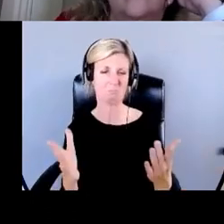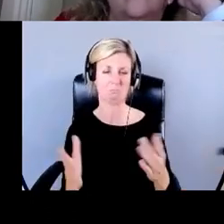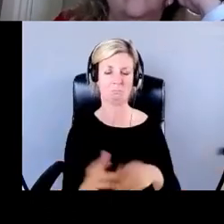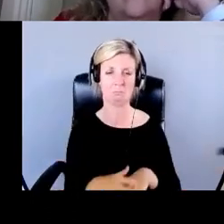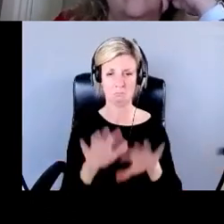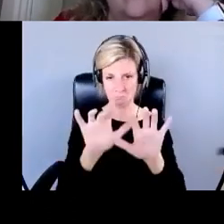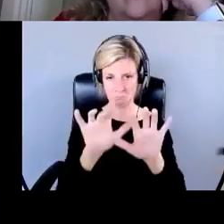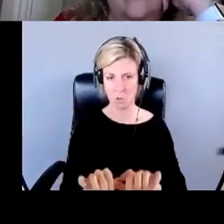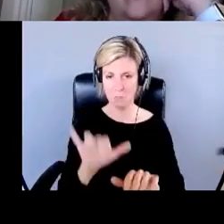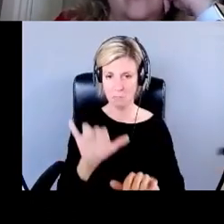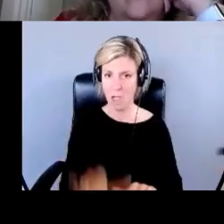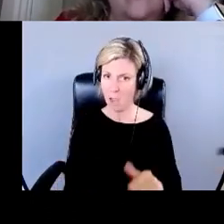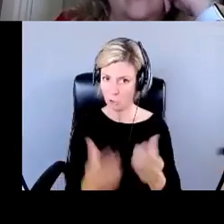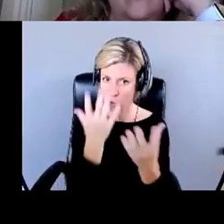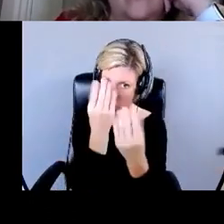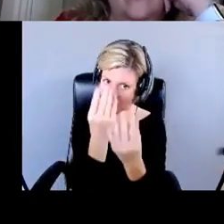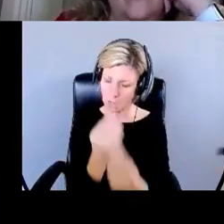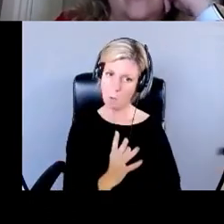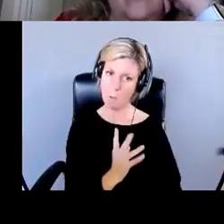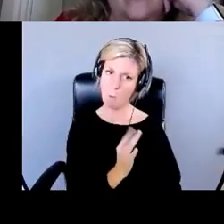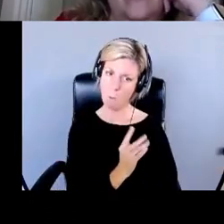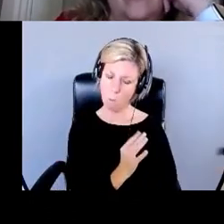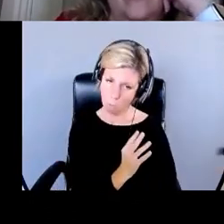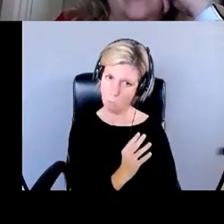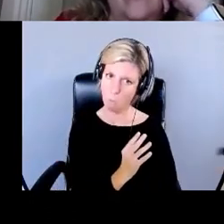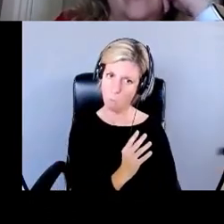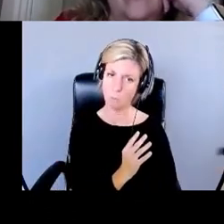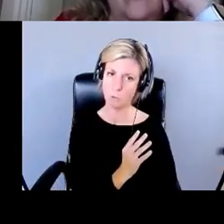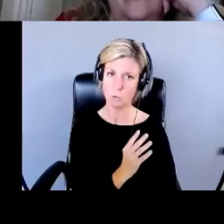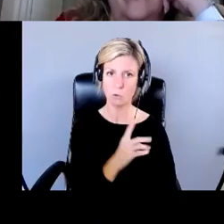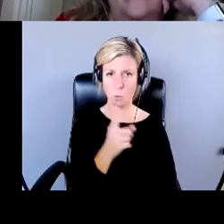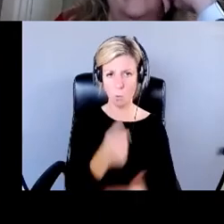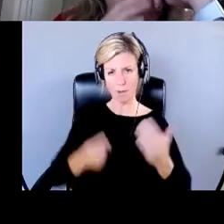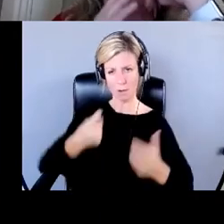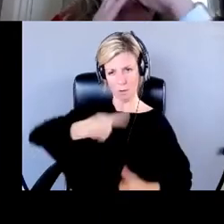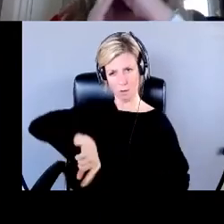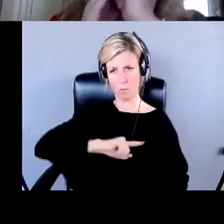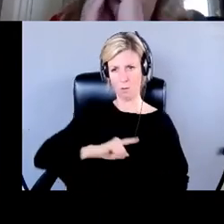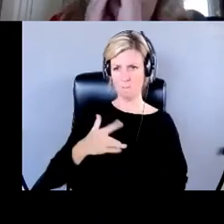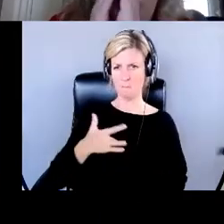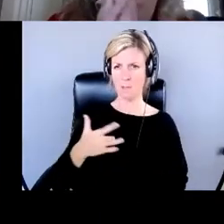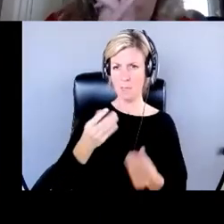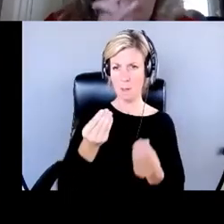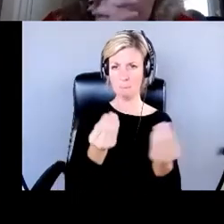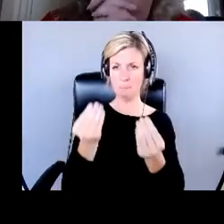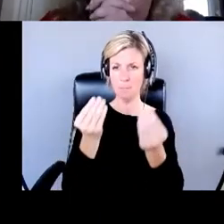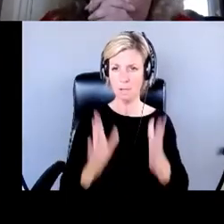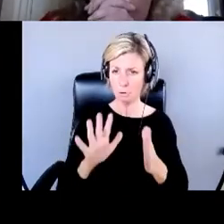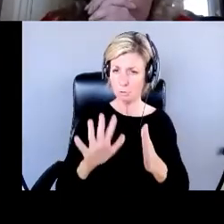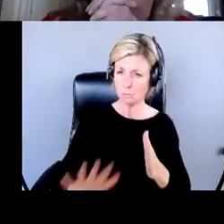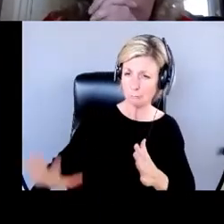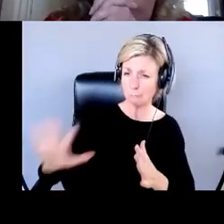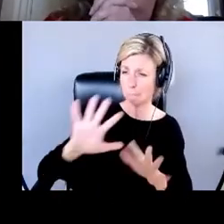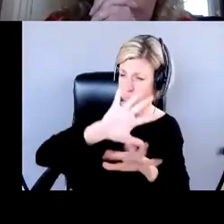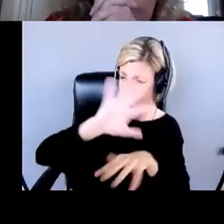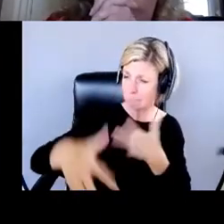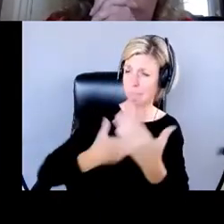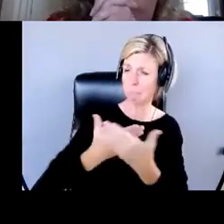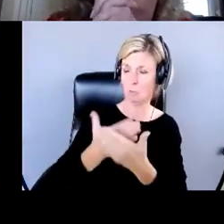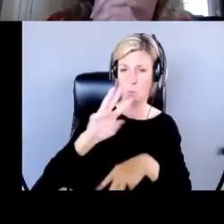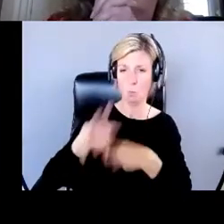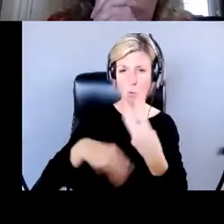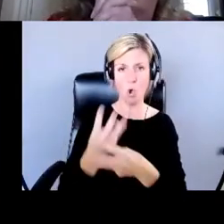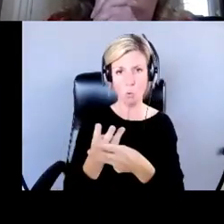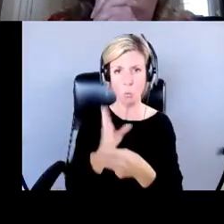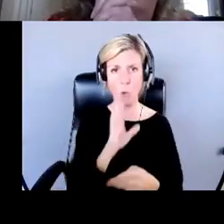content that we think mediators, wherever they are around the world, will have some interest and be informed from.